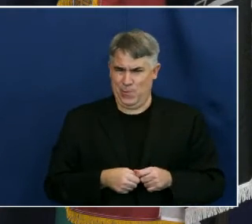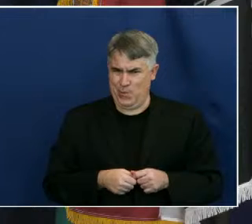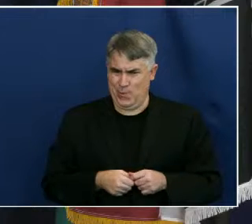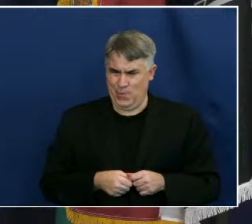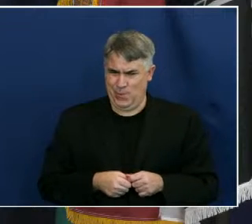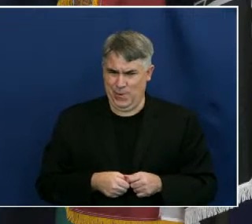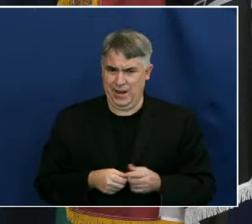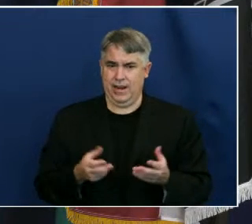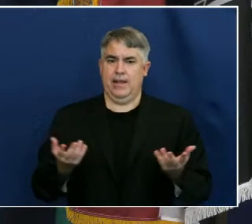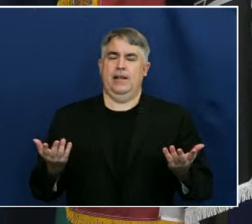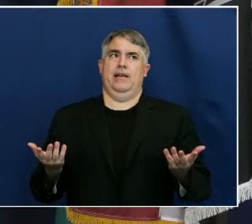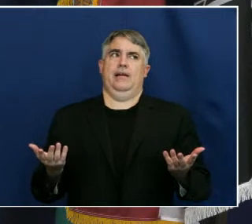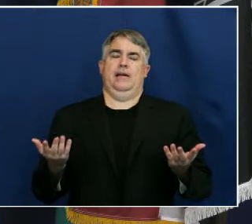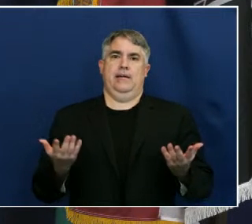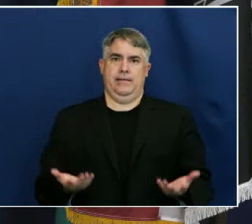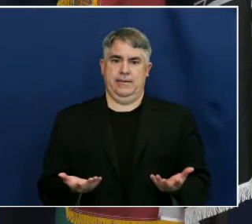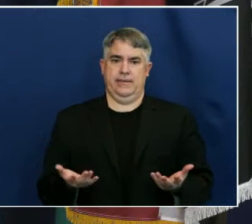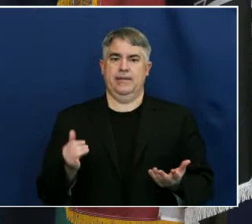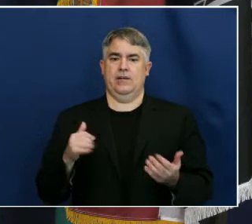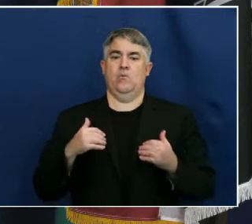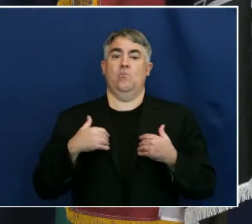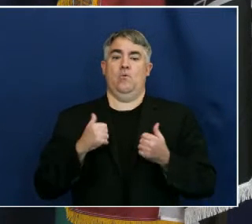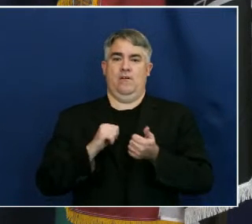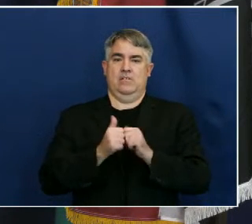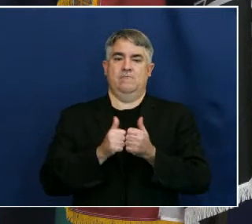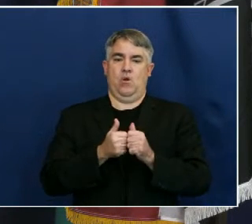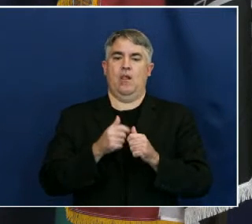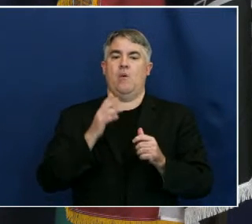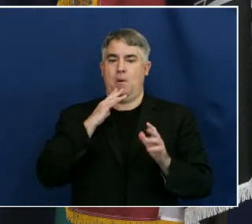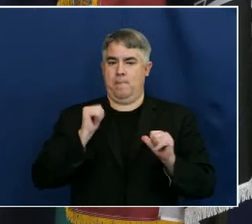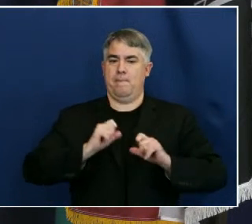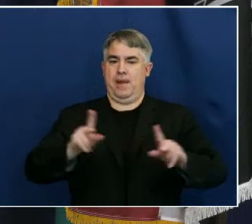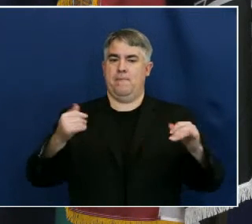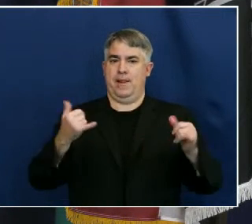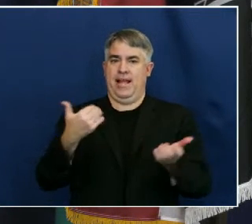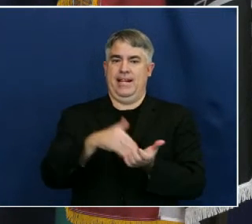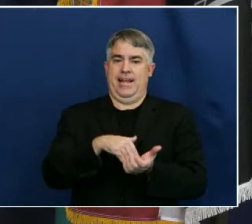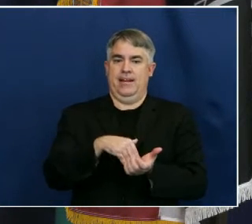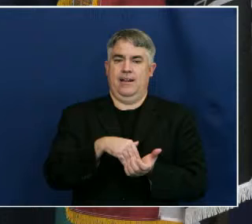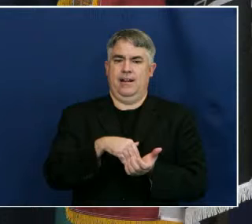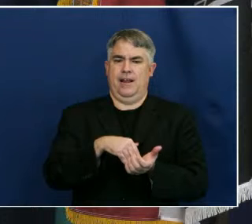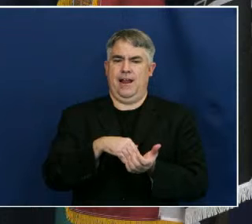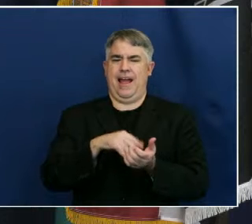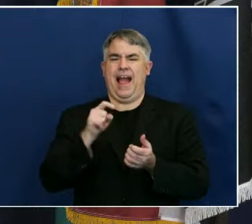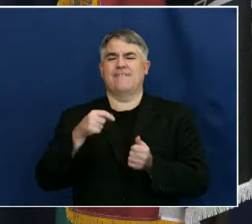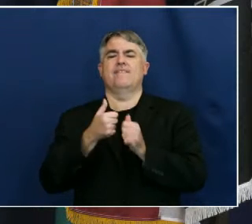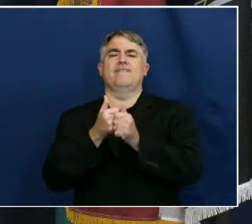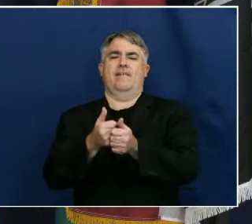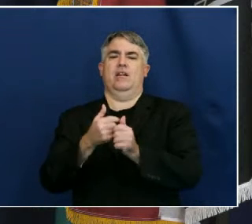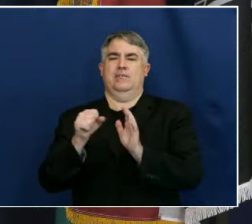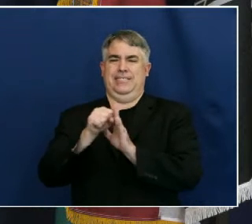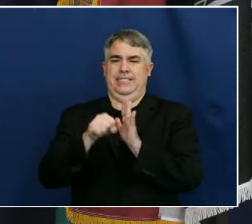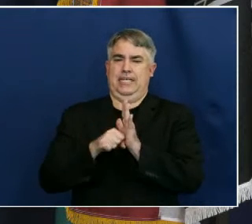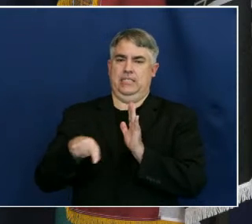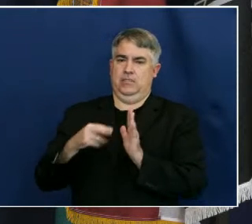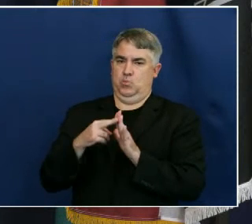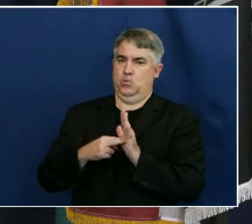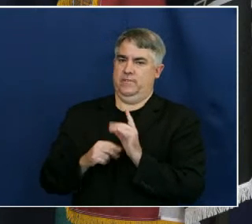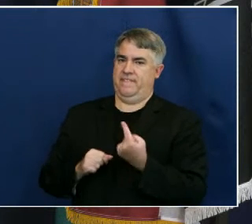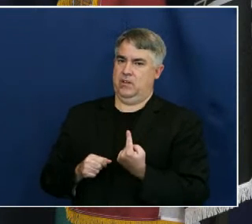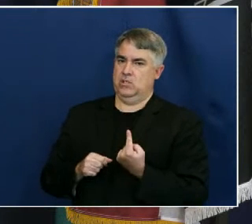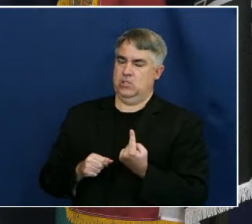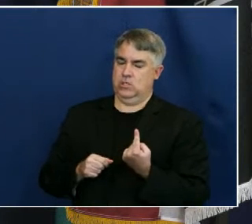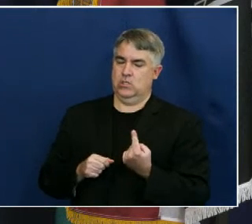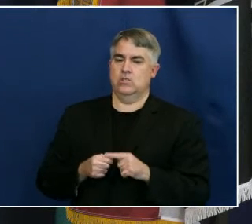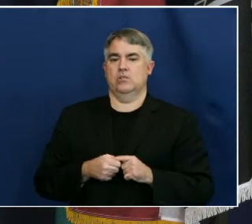that youth sports will resume, but under the much less onerous burden of complying with the state guidance, which right now has them able to